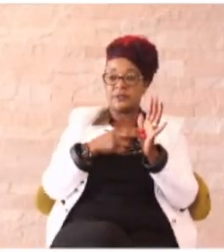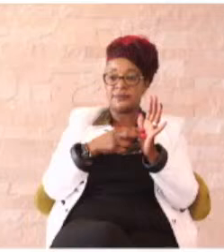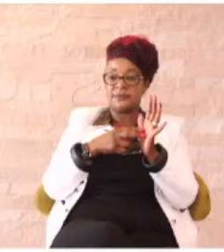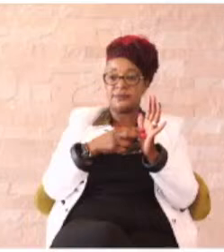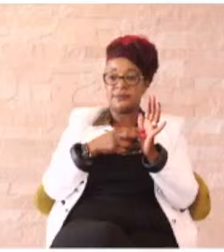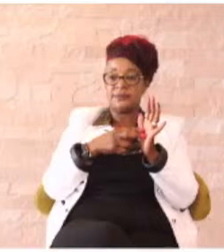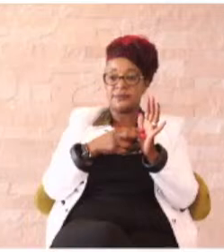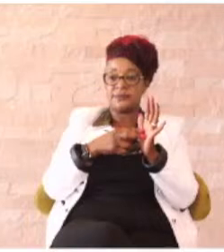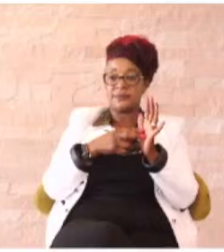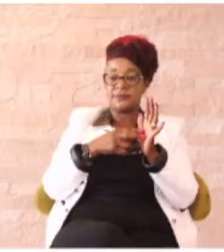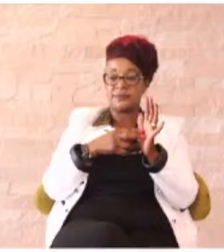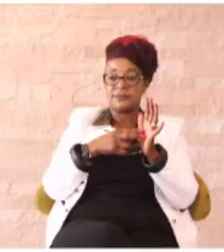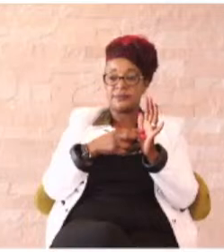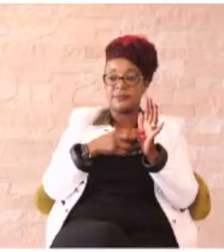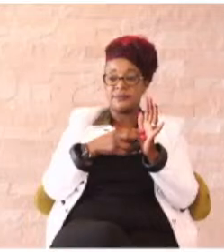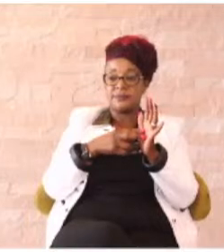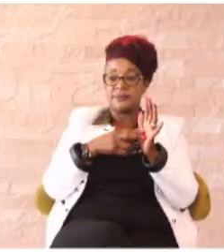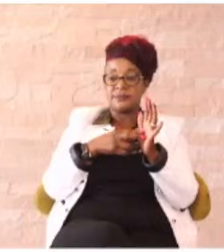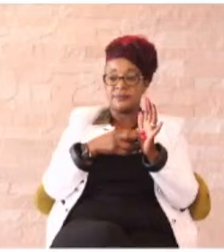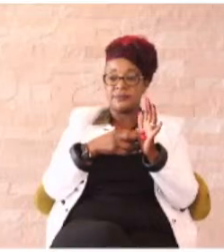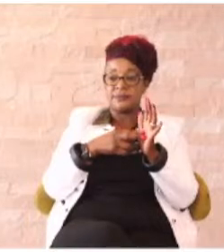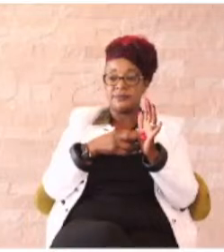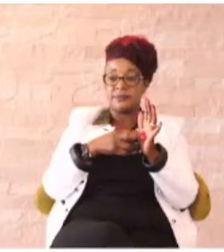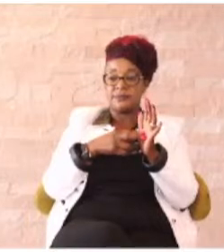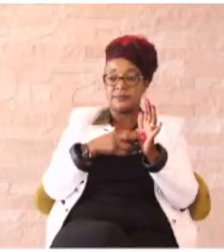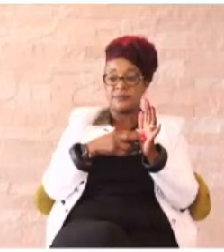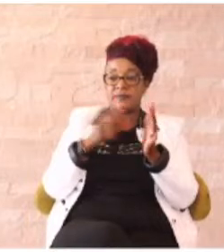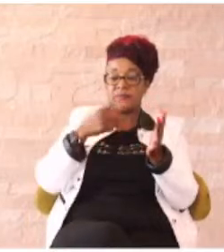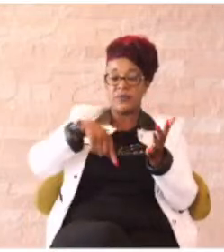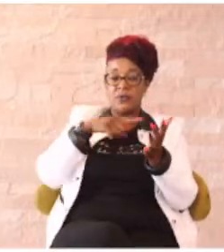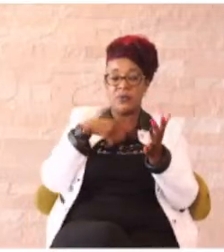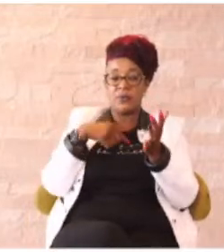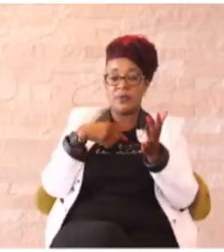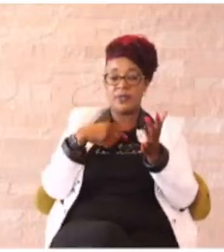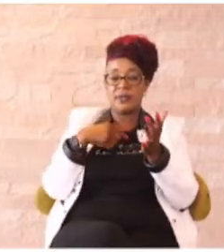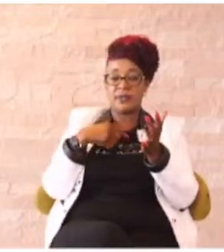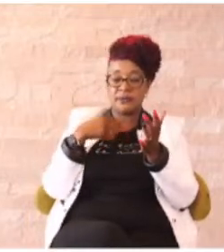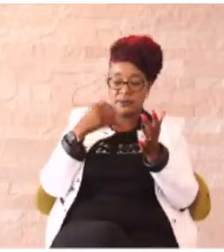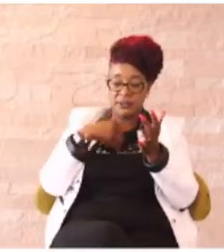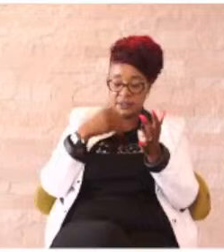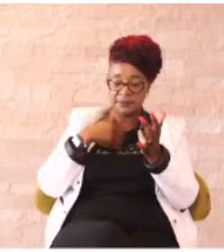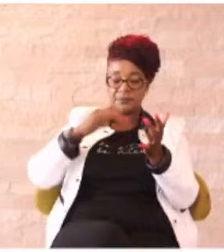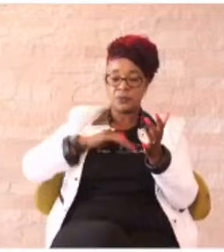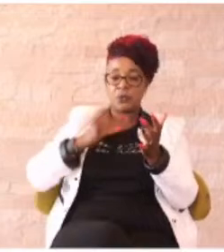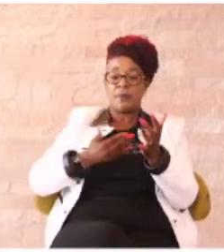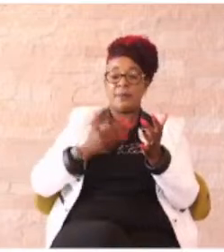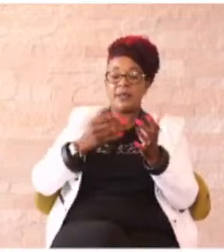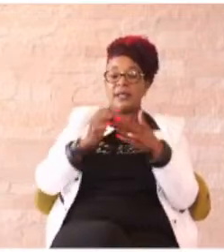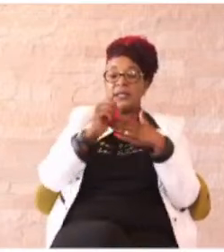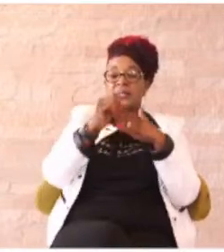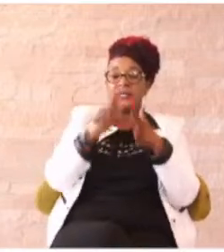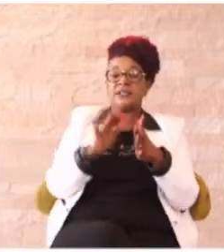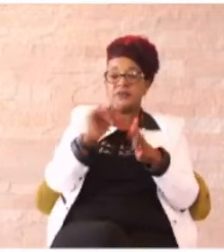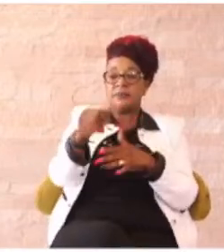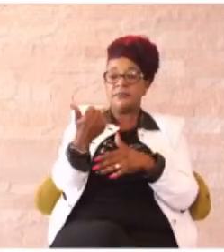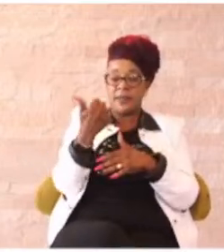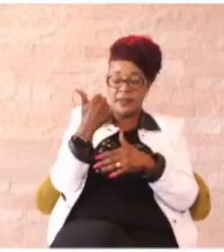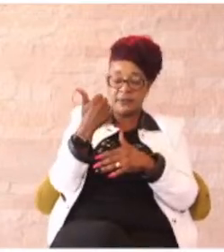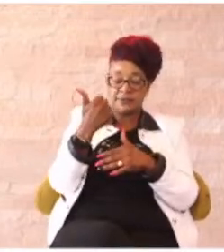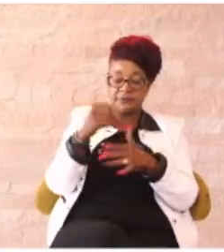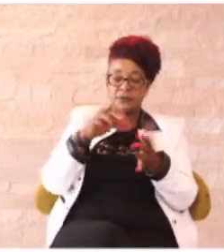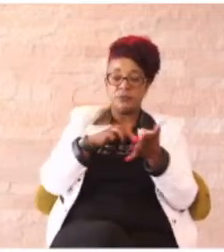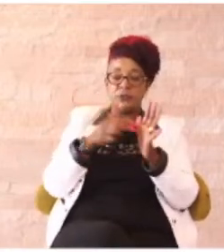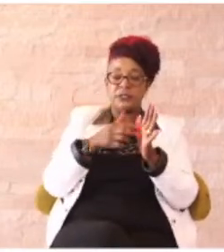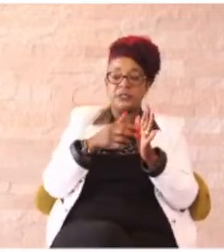At a social level, we 40 elected women leaders from AWESOME project sites and